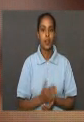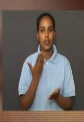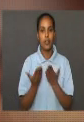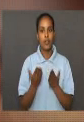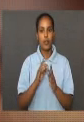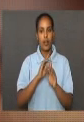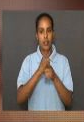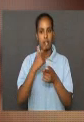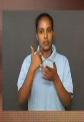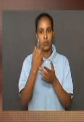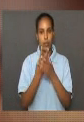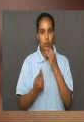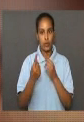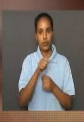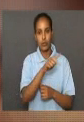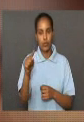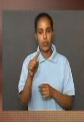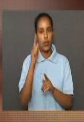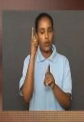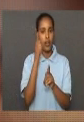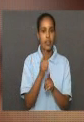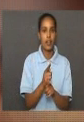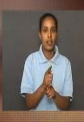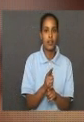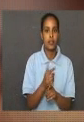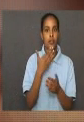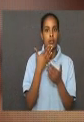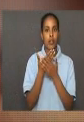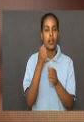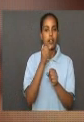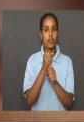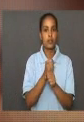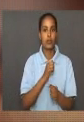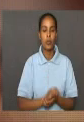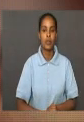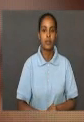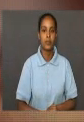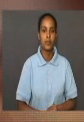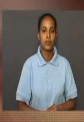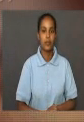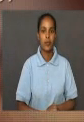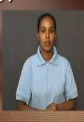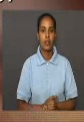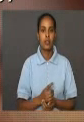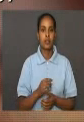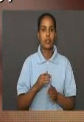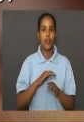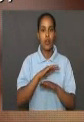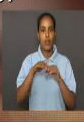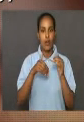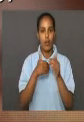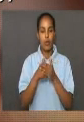If you answered both of those correctly, great job! The